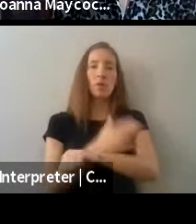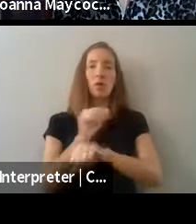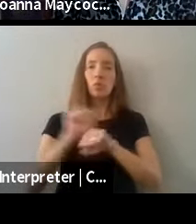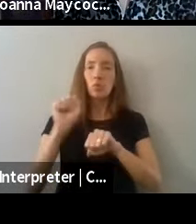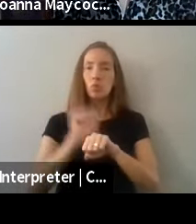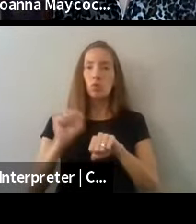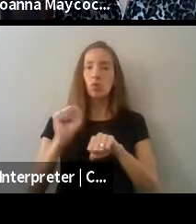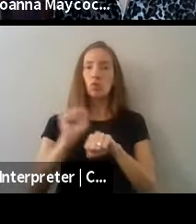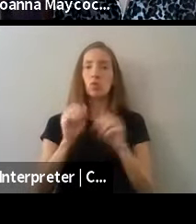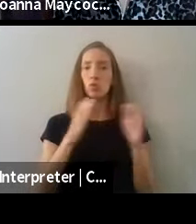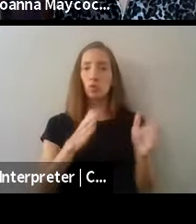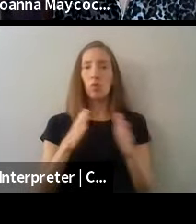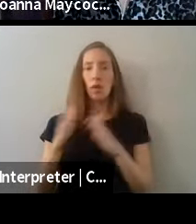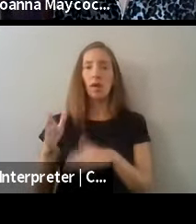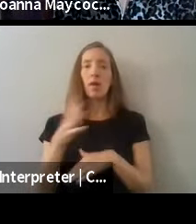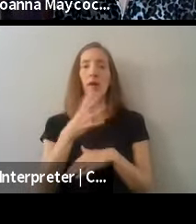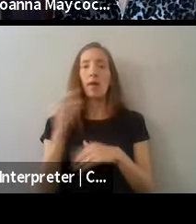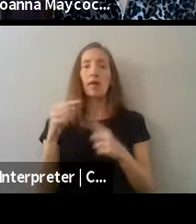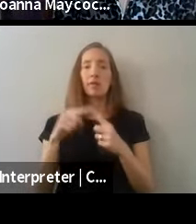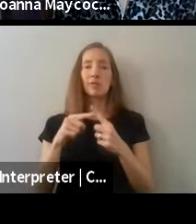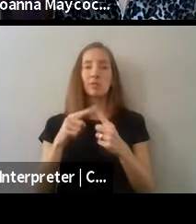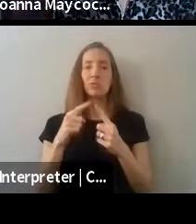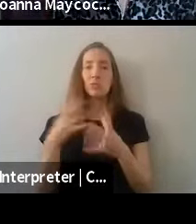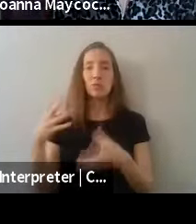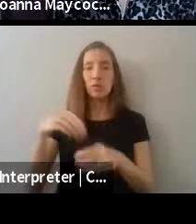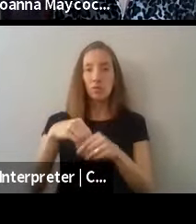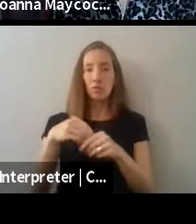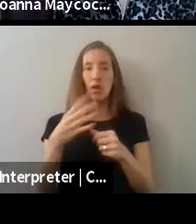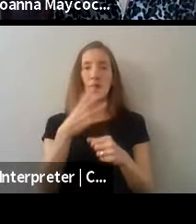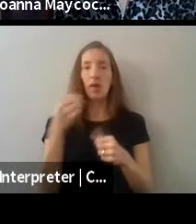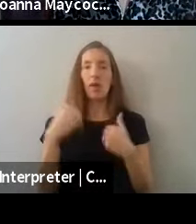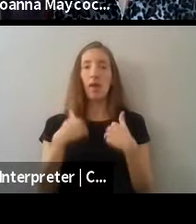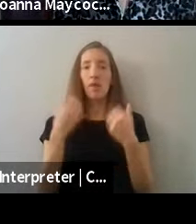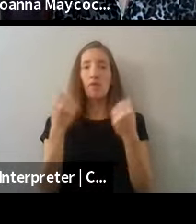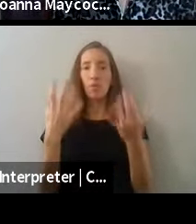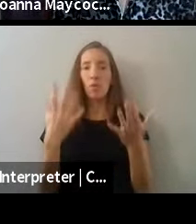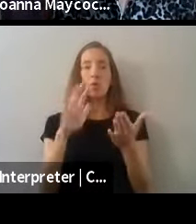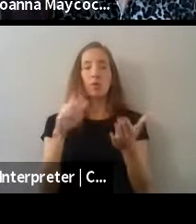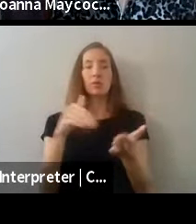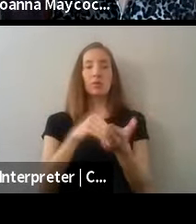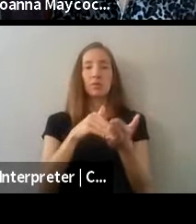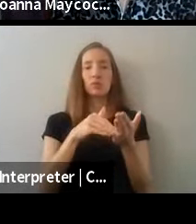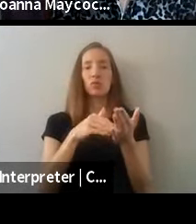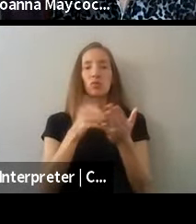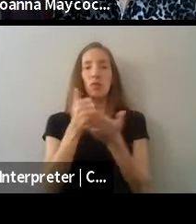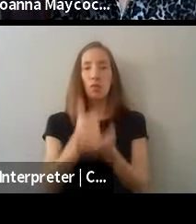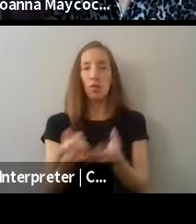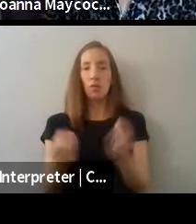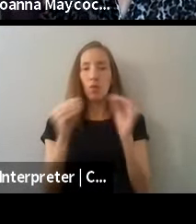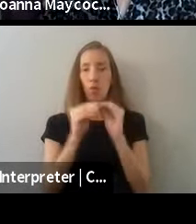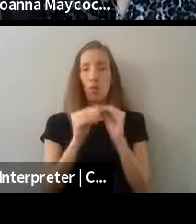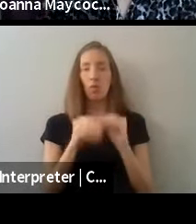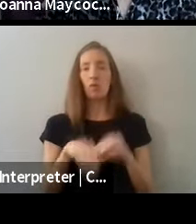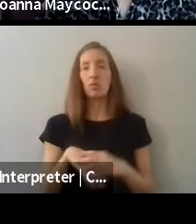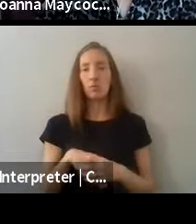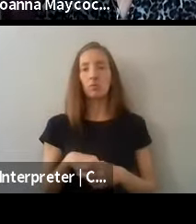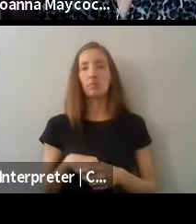approach, especially with civil society, without whom we would not be able to intervene the way we have done. Thank you very much.